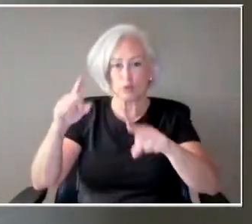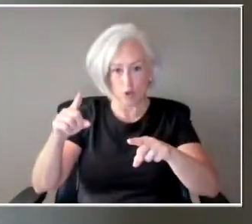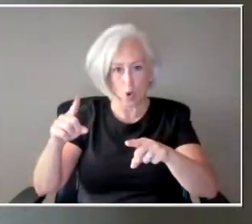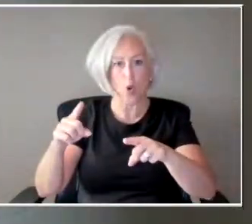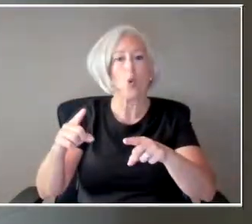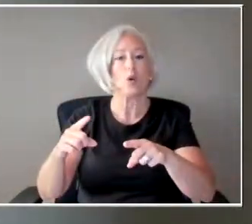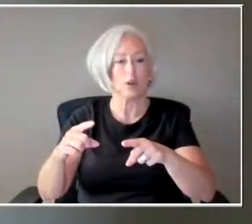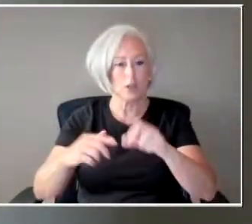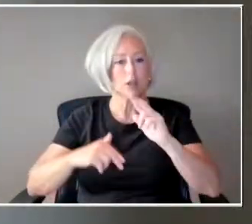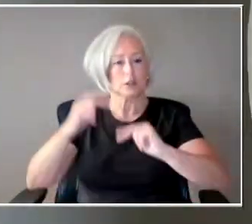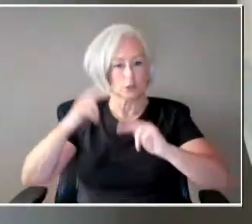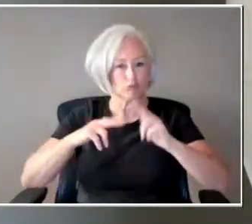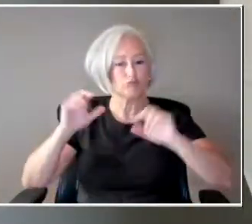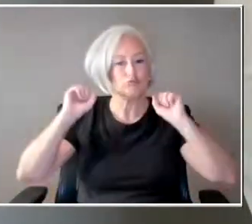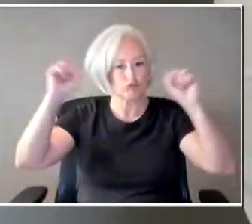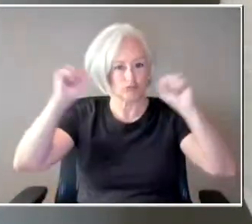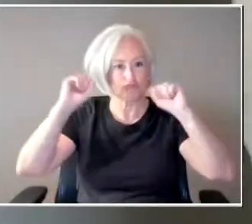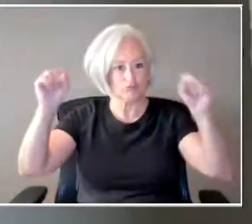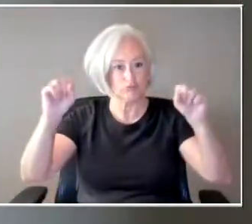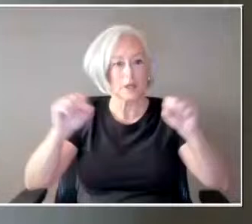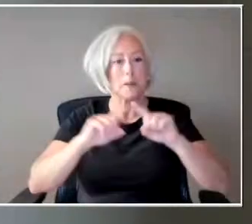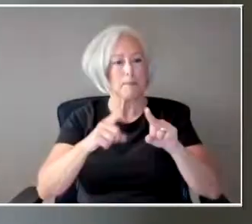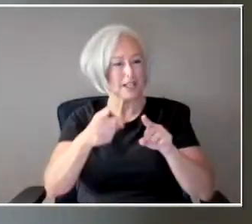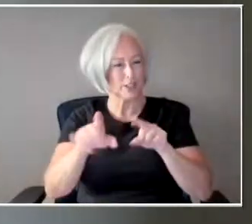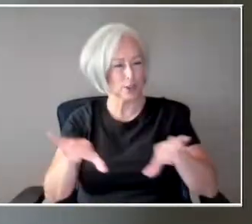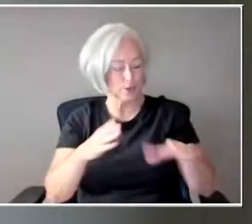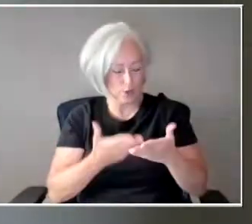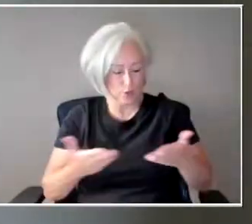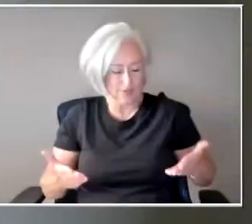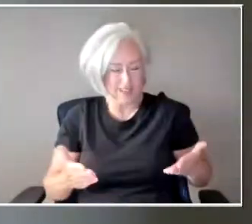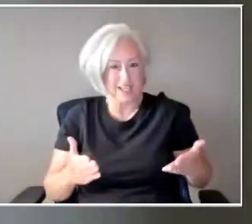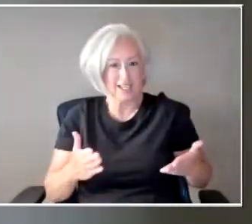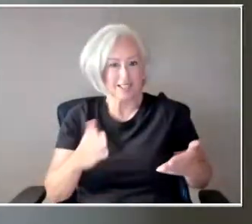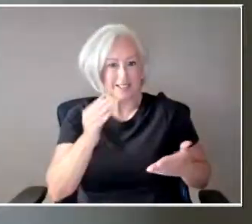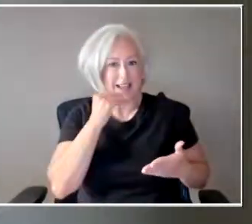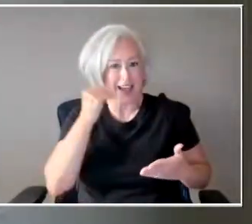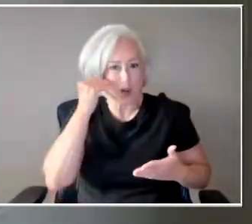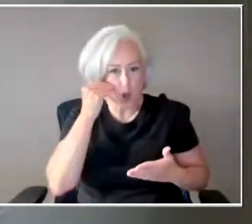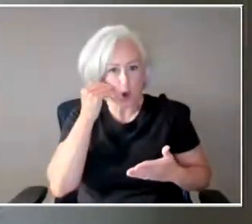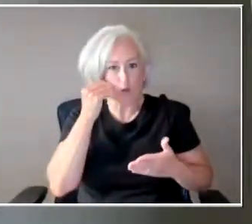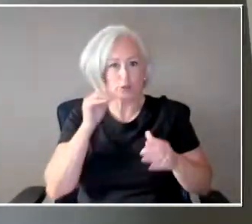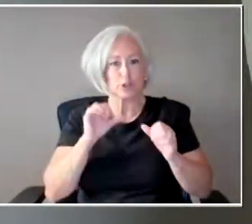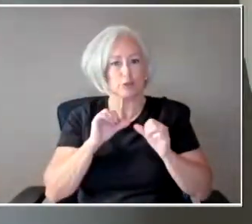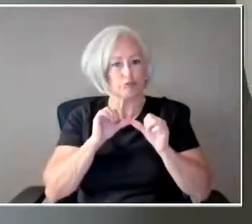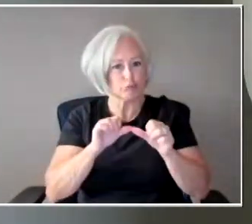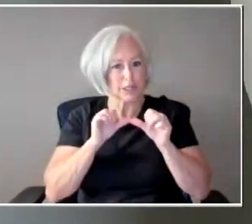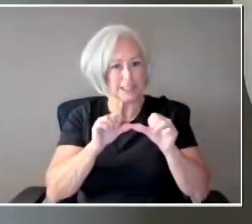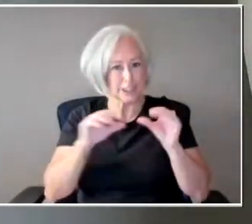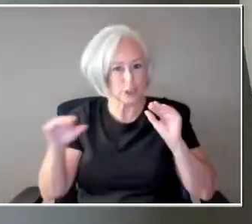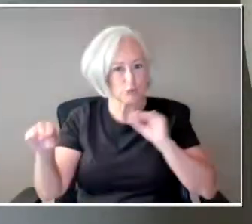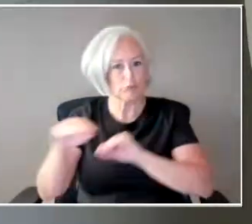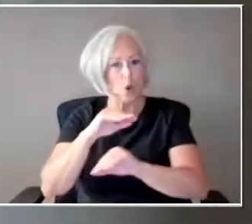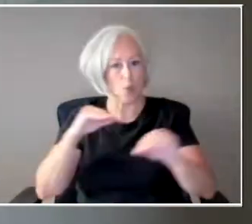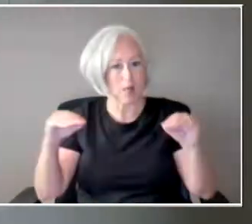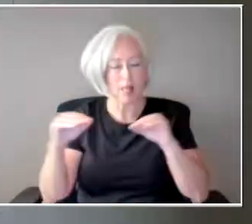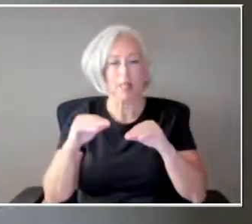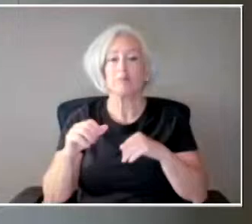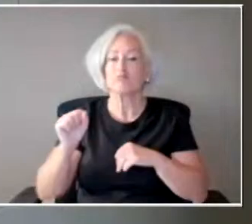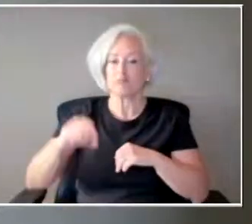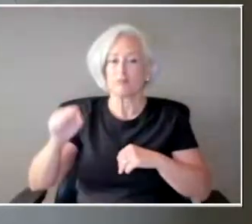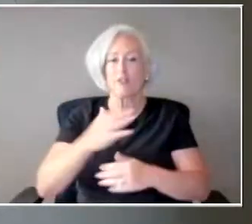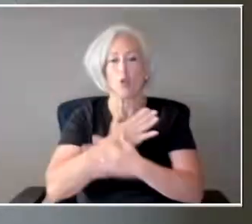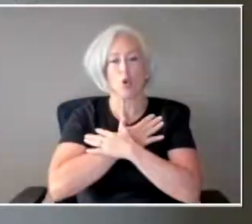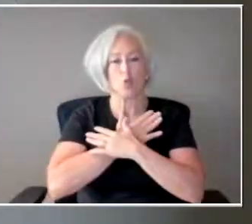maybe you're out of town or you're at home, do you do that just to stay mobile and, you know, flexible? I do on rest days for stretching, but